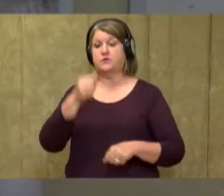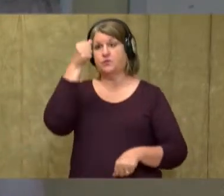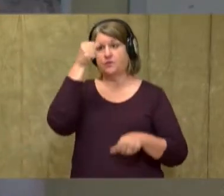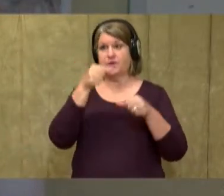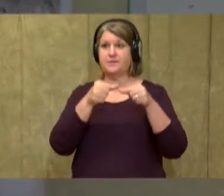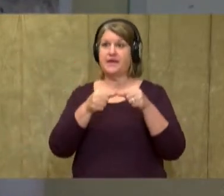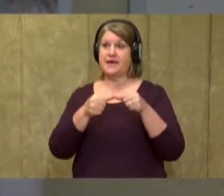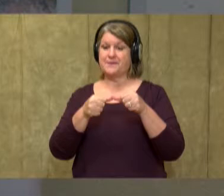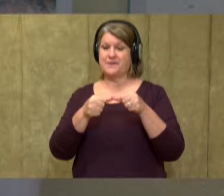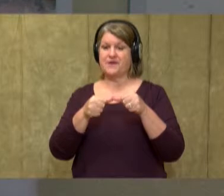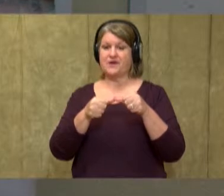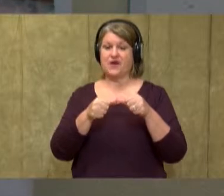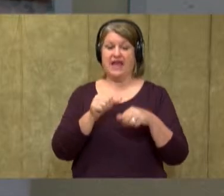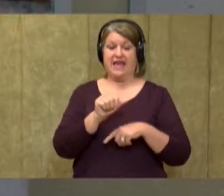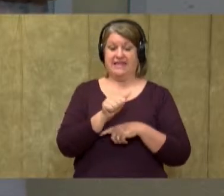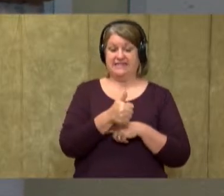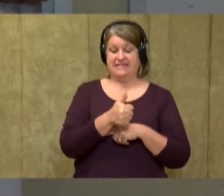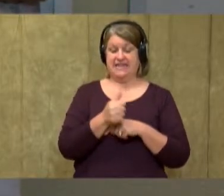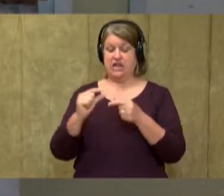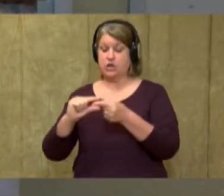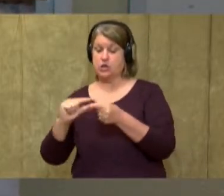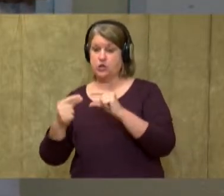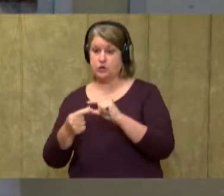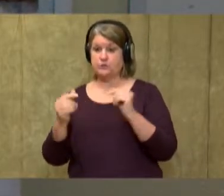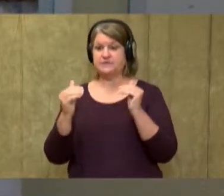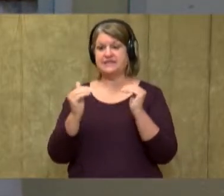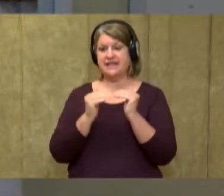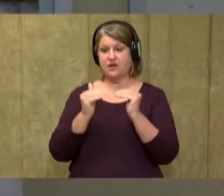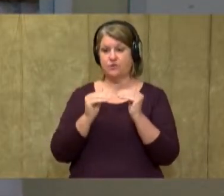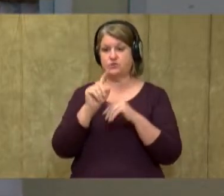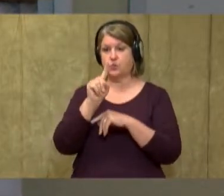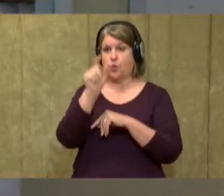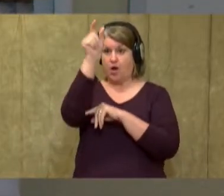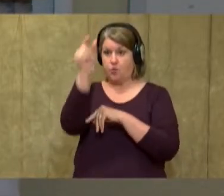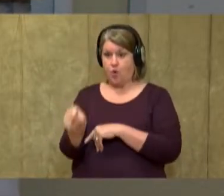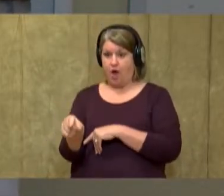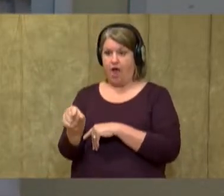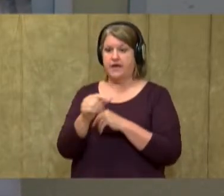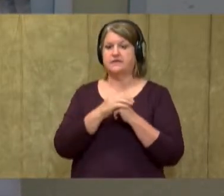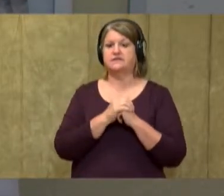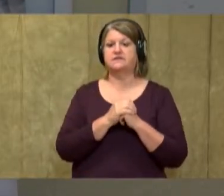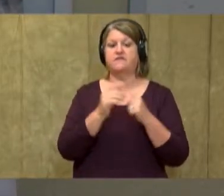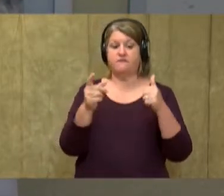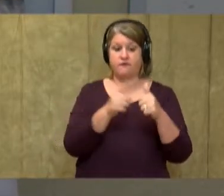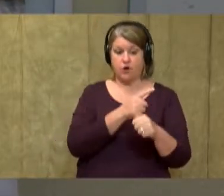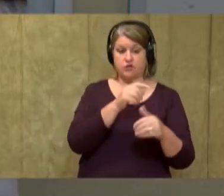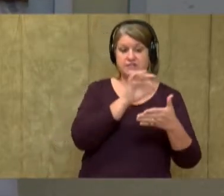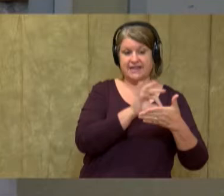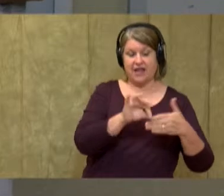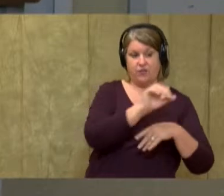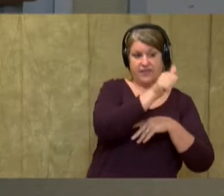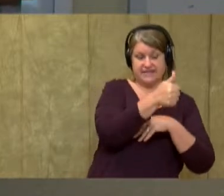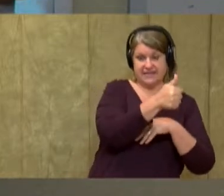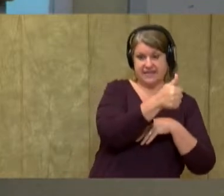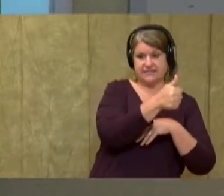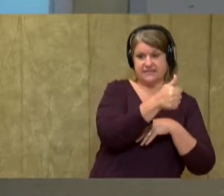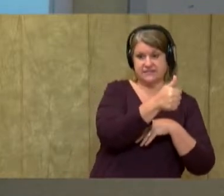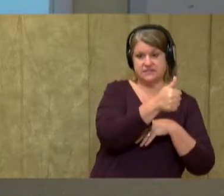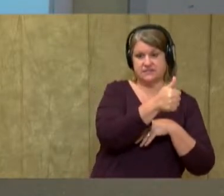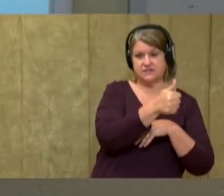Remember, 10 cubes make up a rod. First, you need to count your tens.